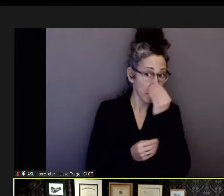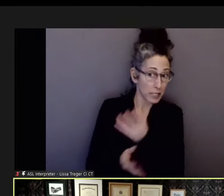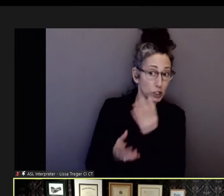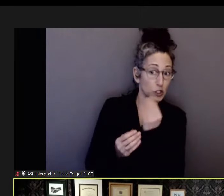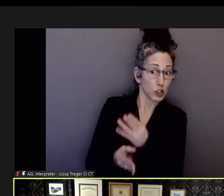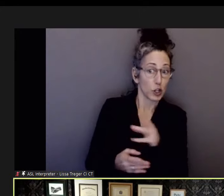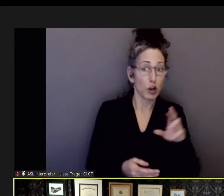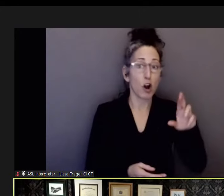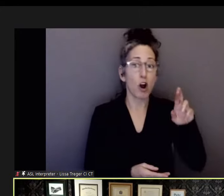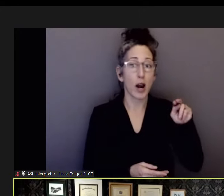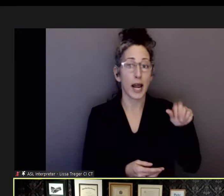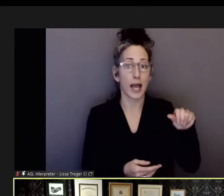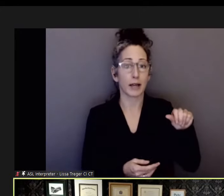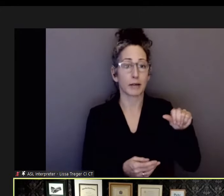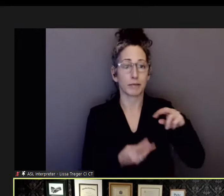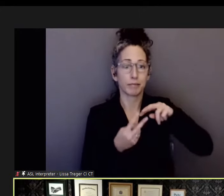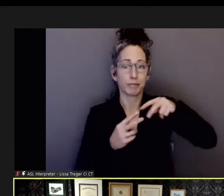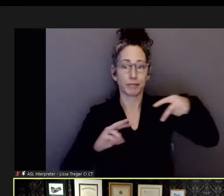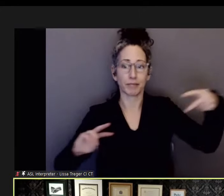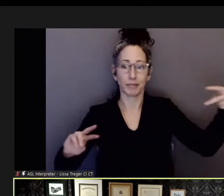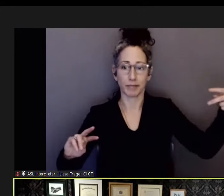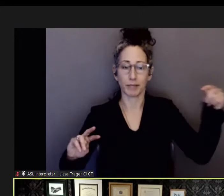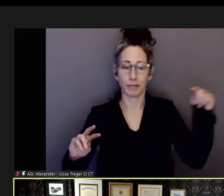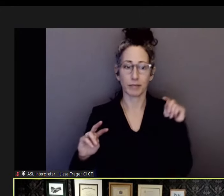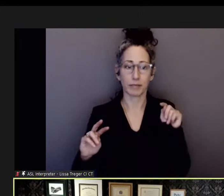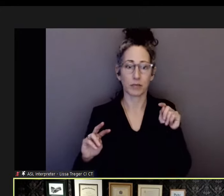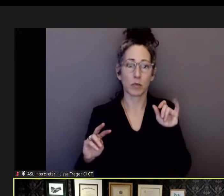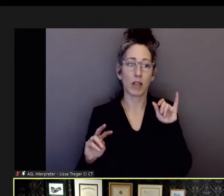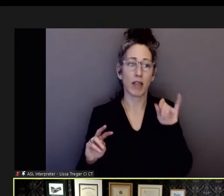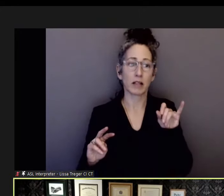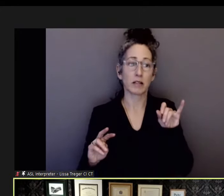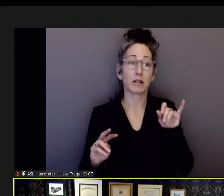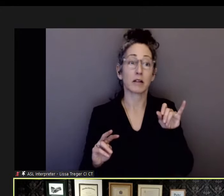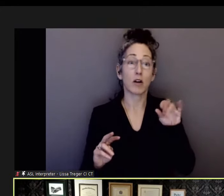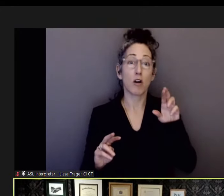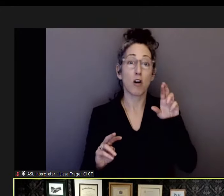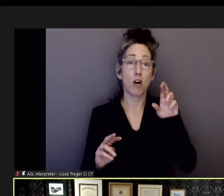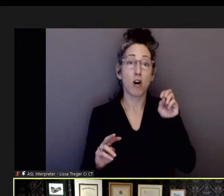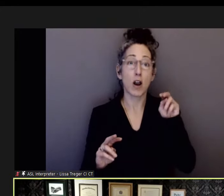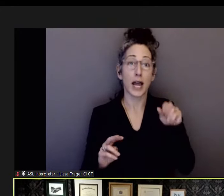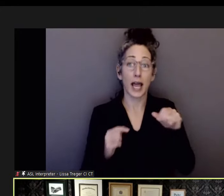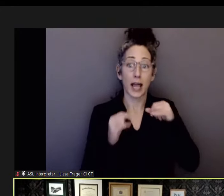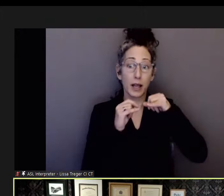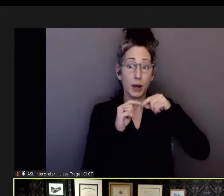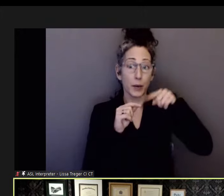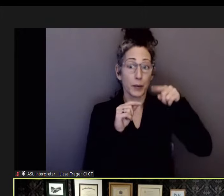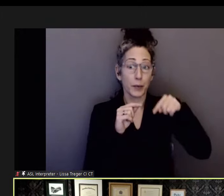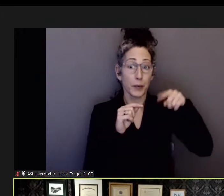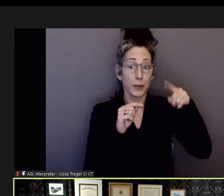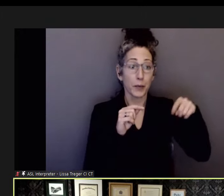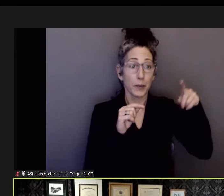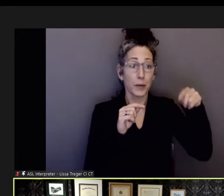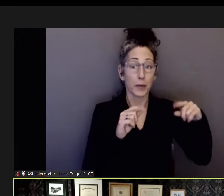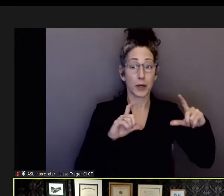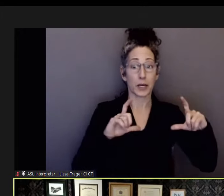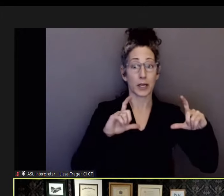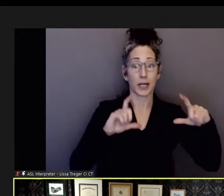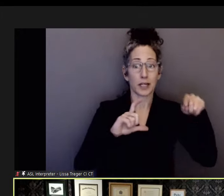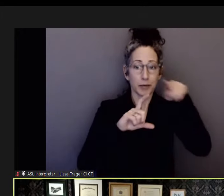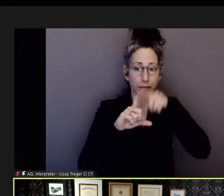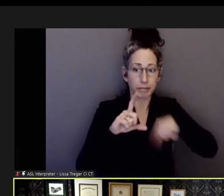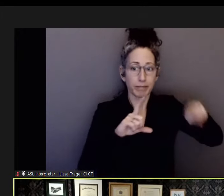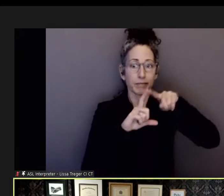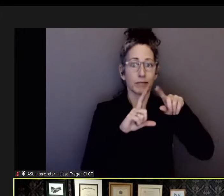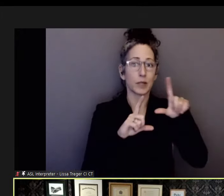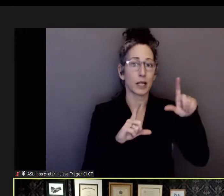is obviously a schematic of the messenger RNA that's encapsulated in a lipid particle, a